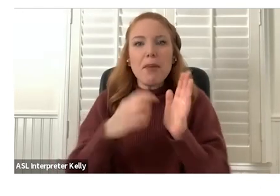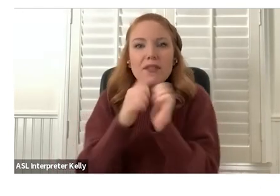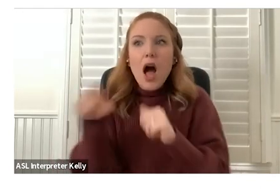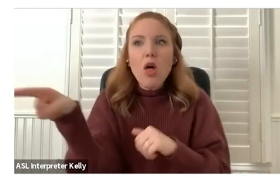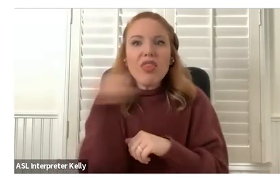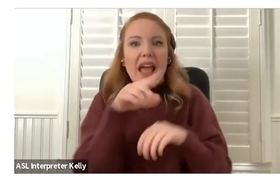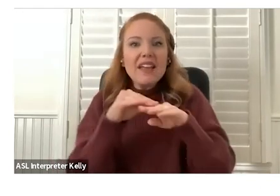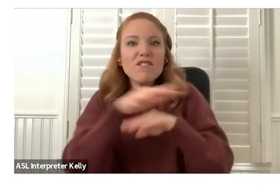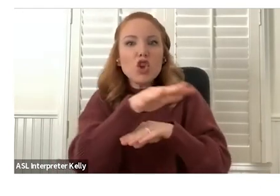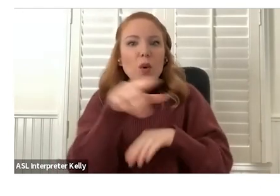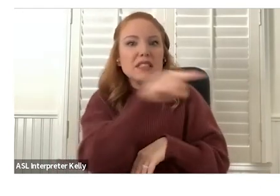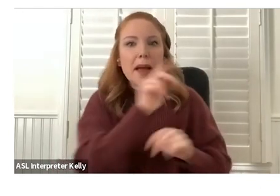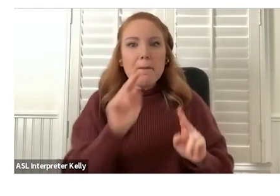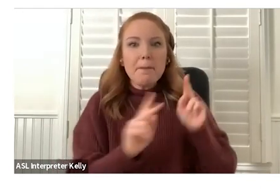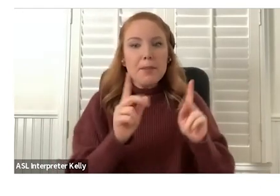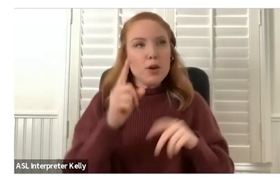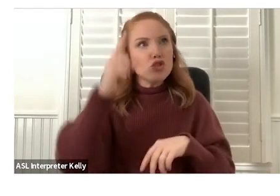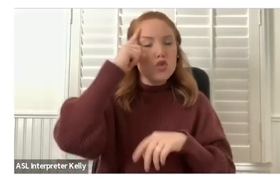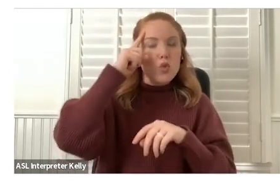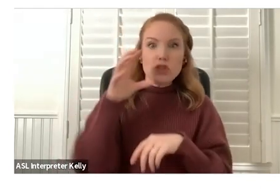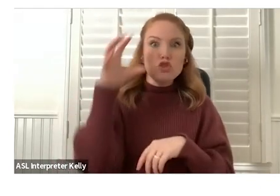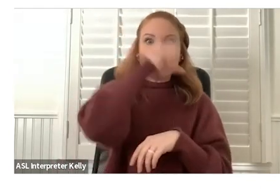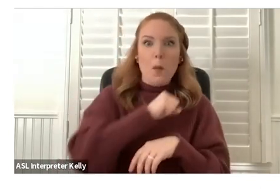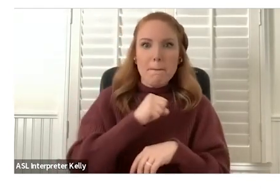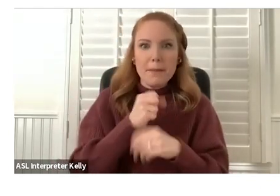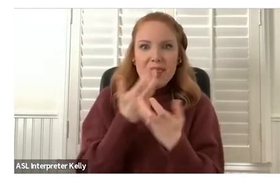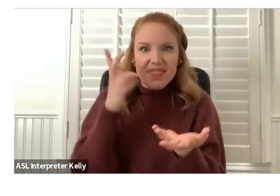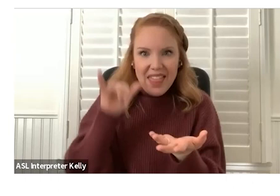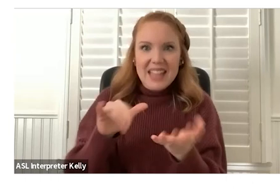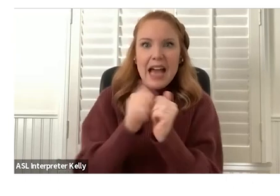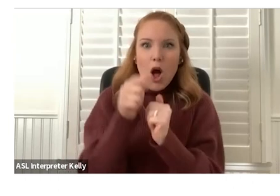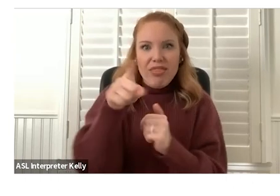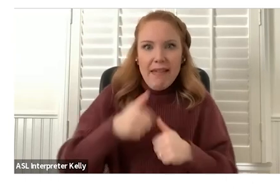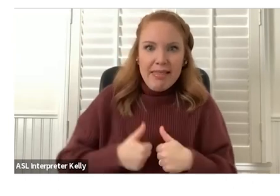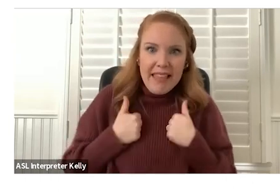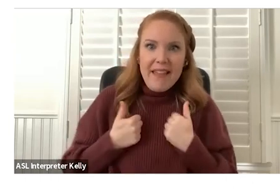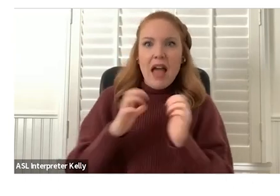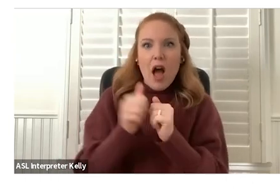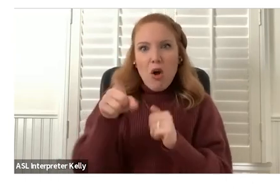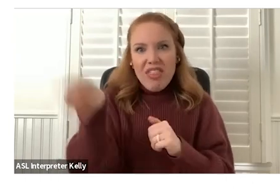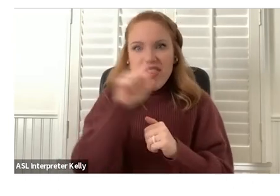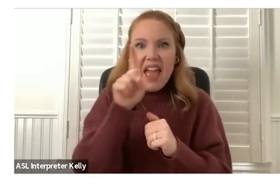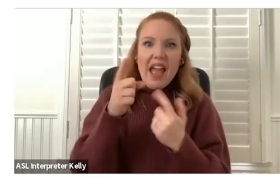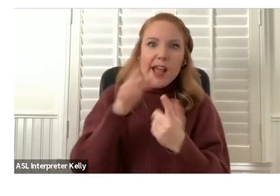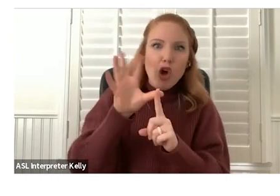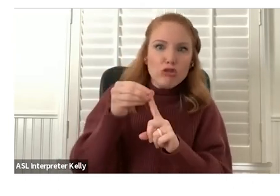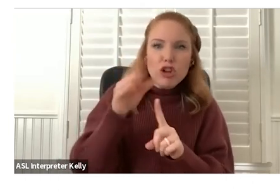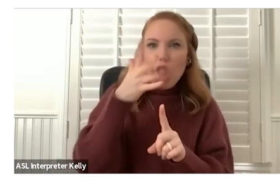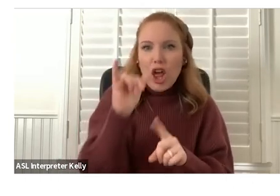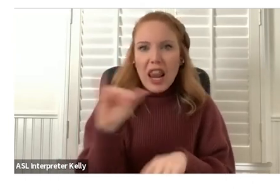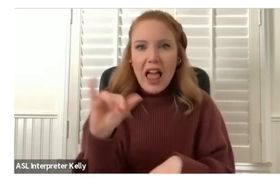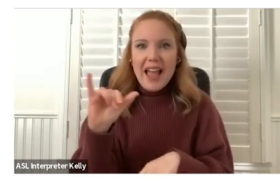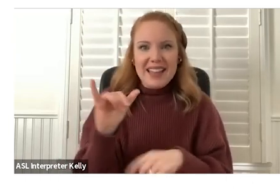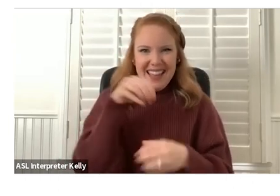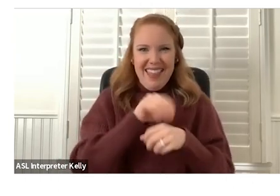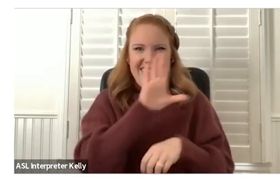So I just wanted to give you quickly a few representations of the other that appear in hundreds of thousands